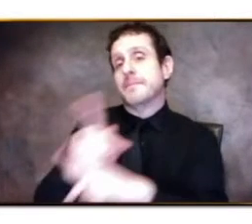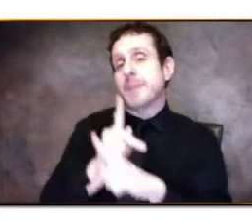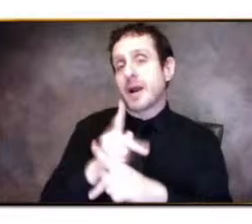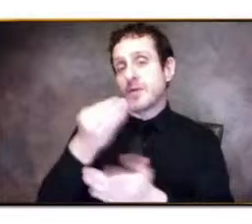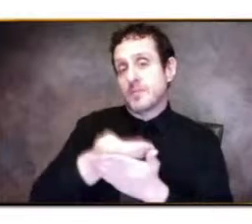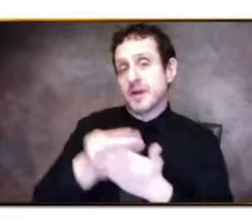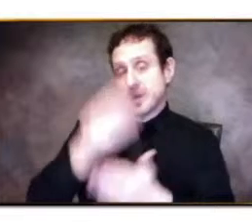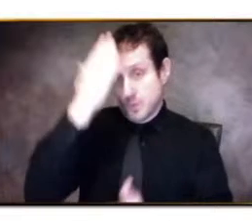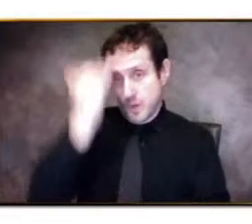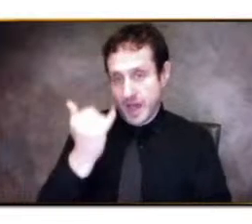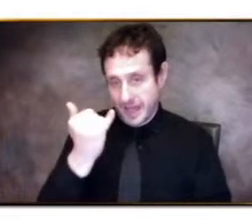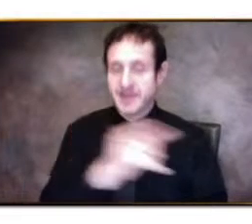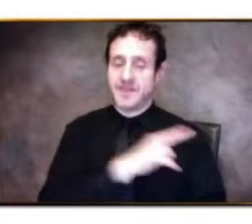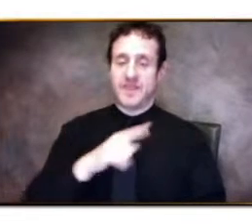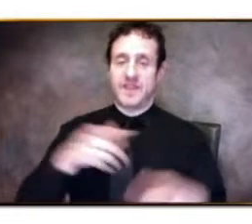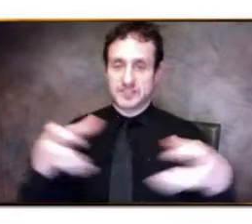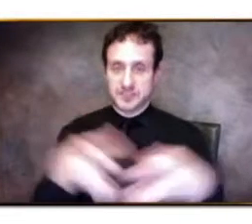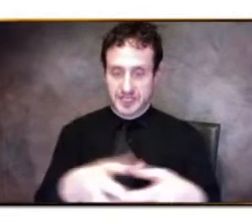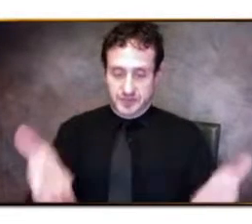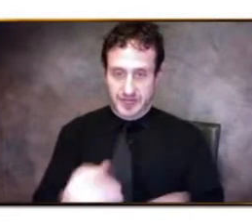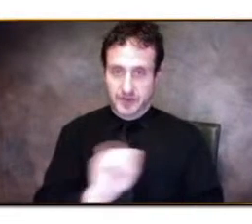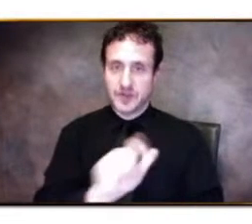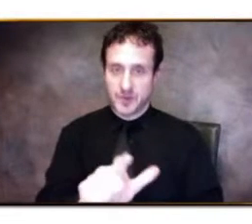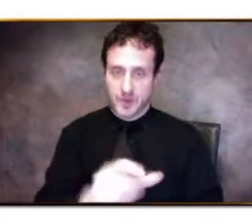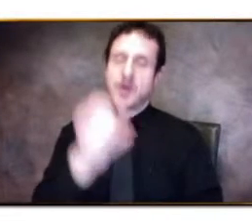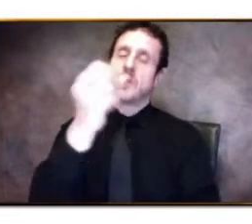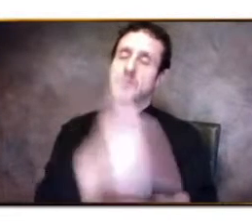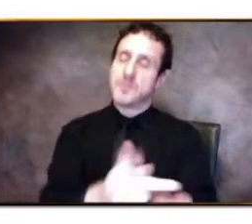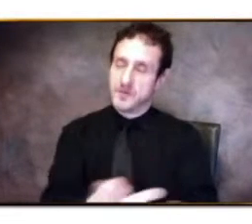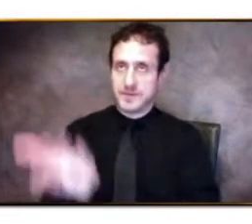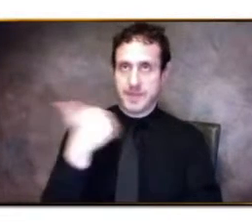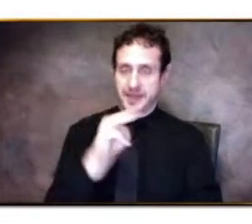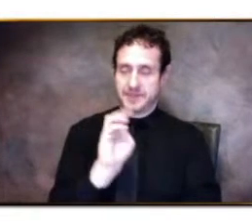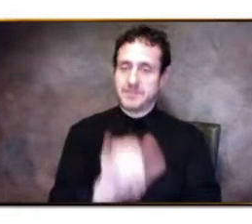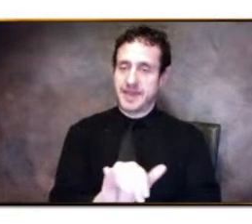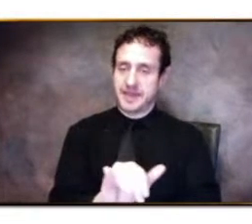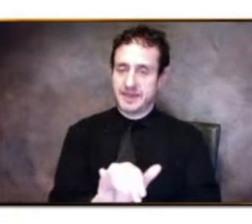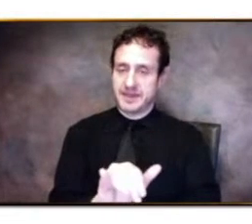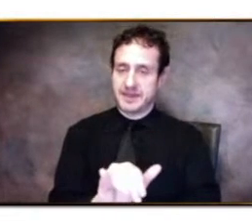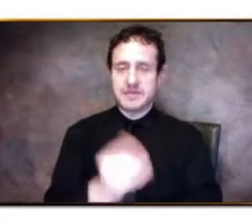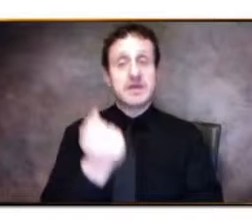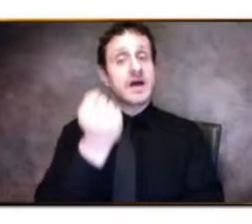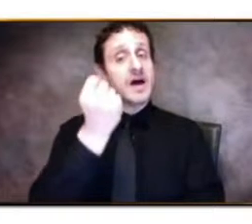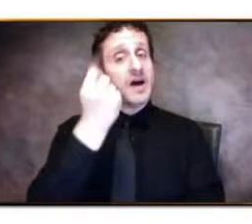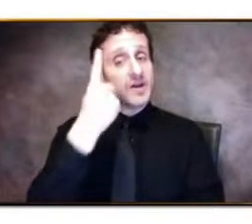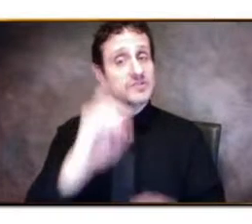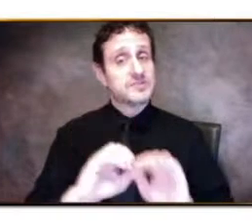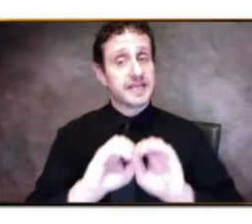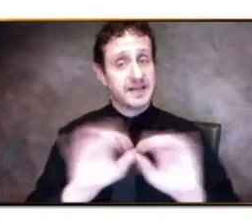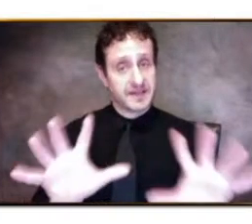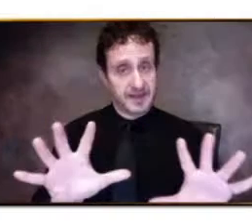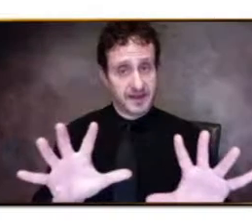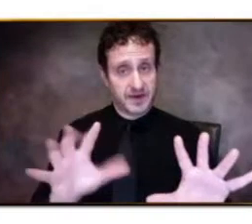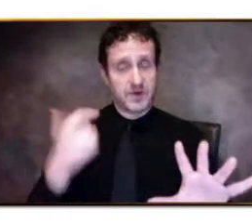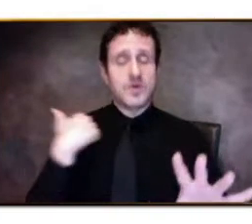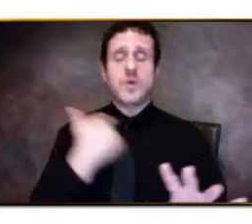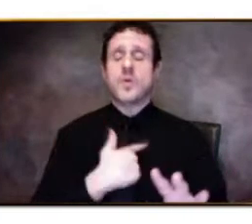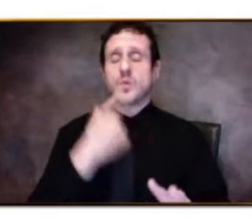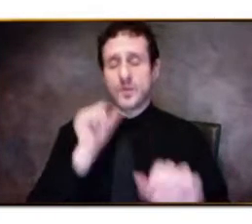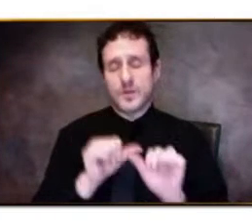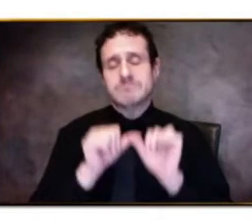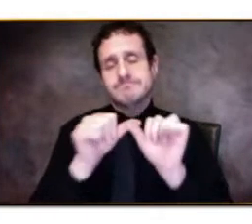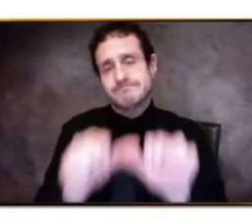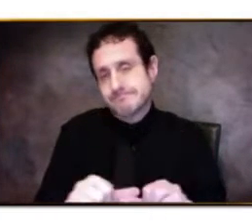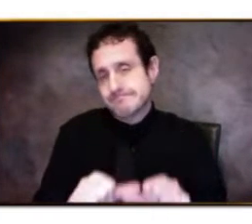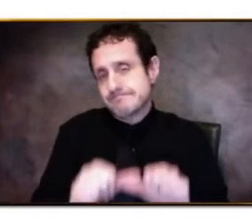back in May. Let me be clear. While we will continue to take every step we can to manage our